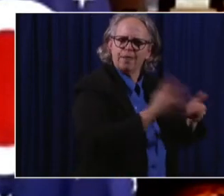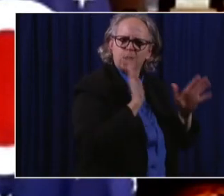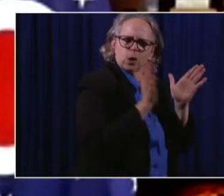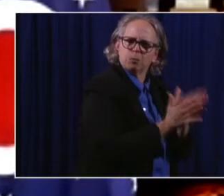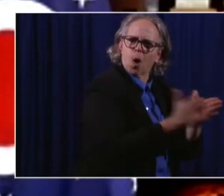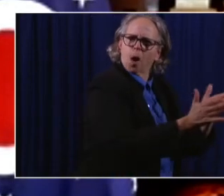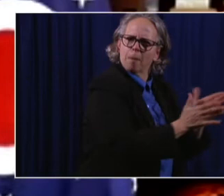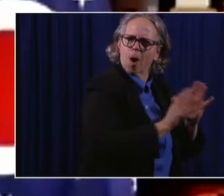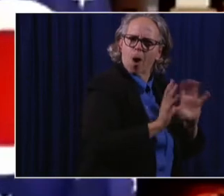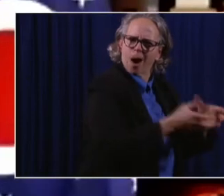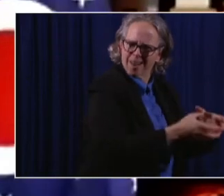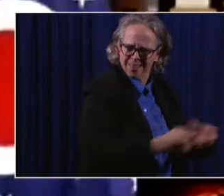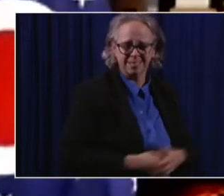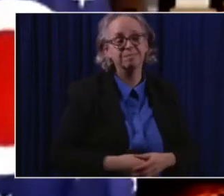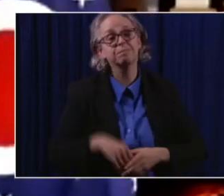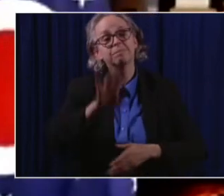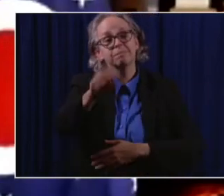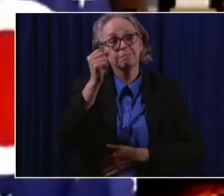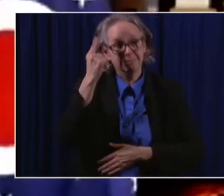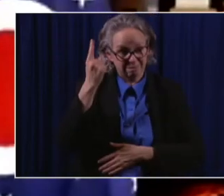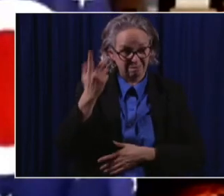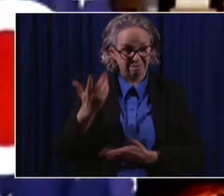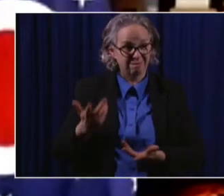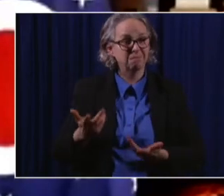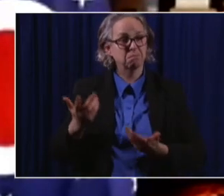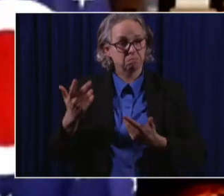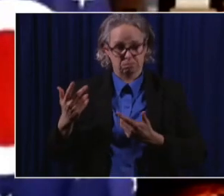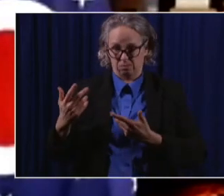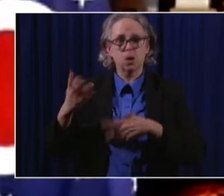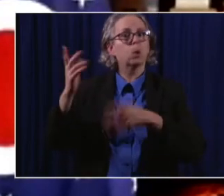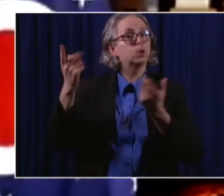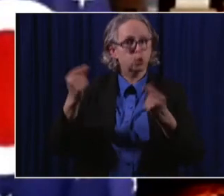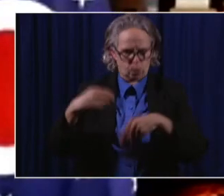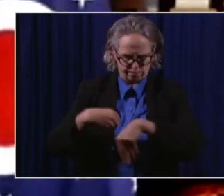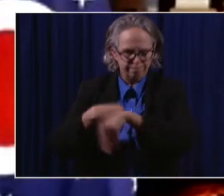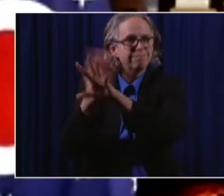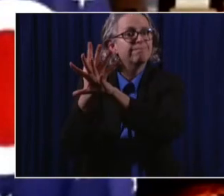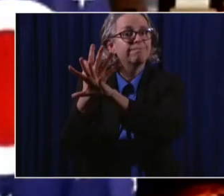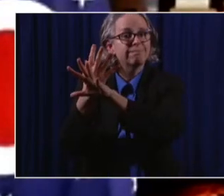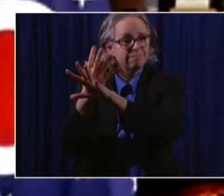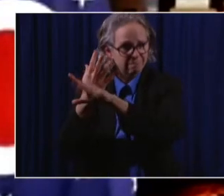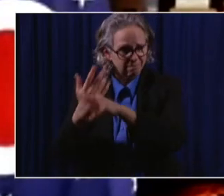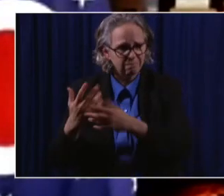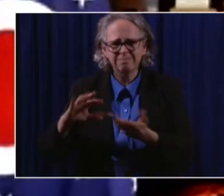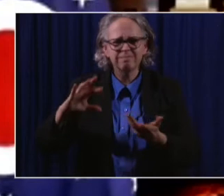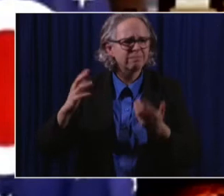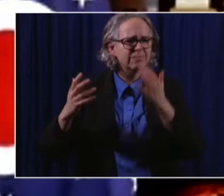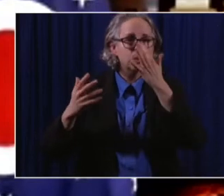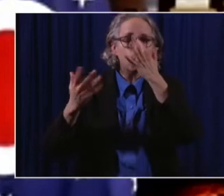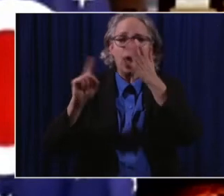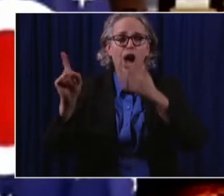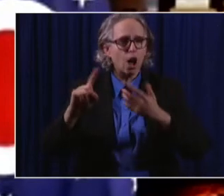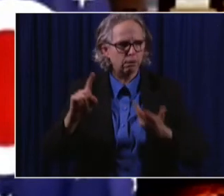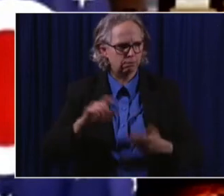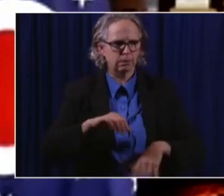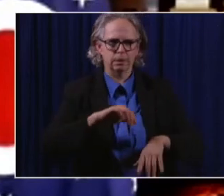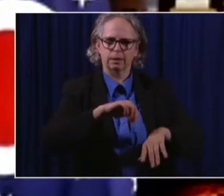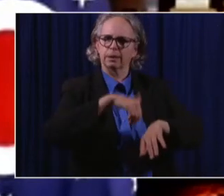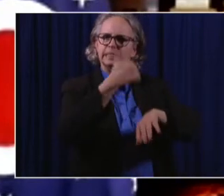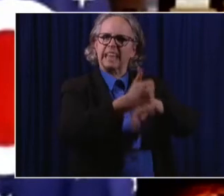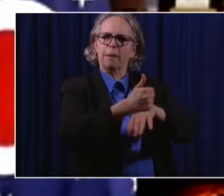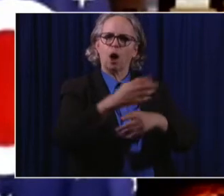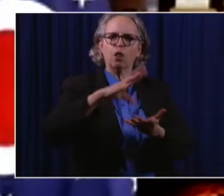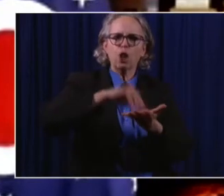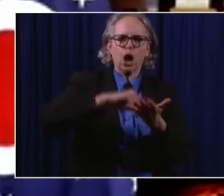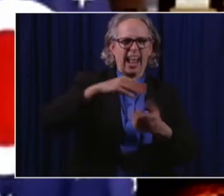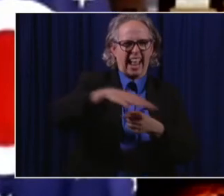up a virtual learning space for kids to come while their parents worked, and they also assigned teachers to help students with their schoolwork.